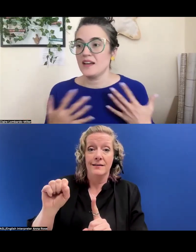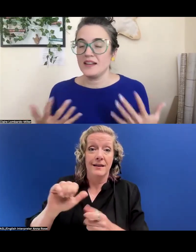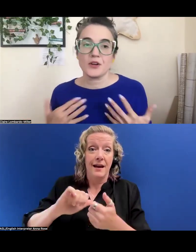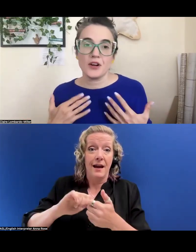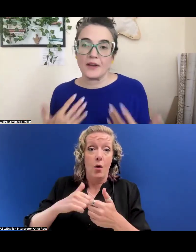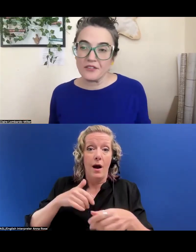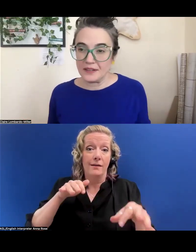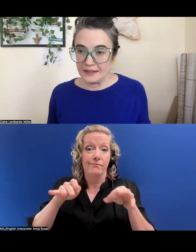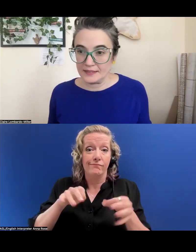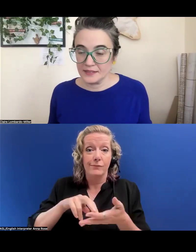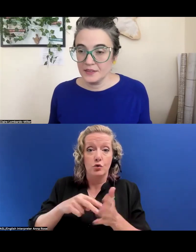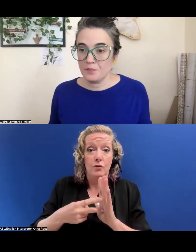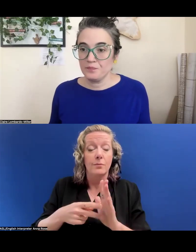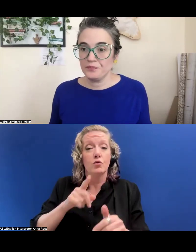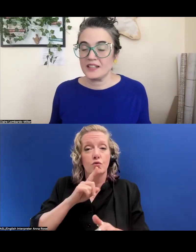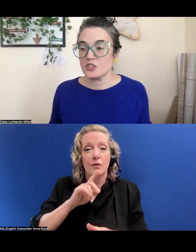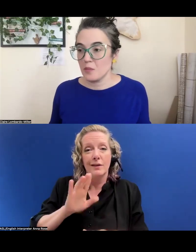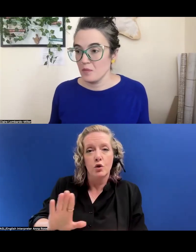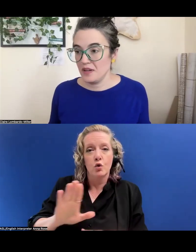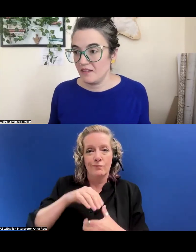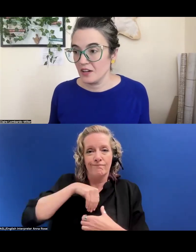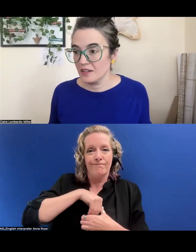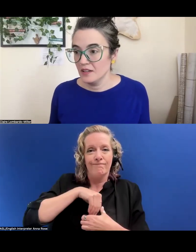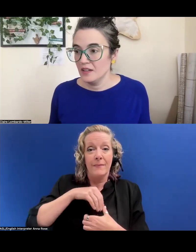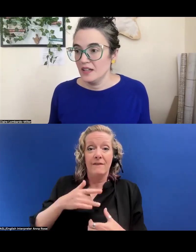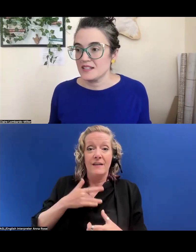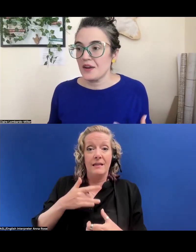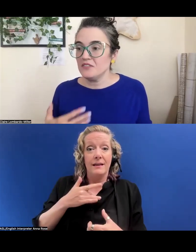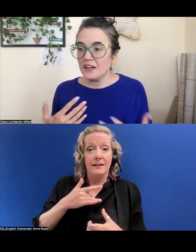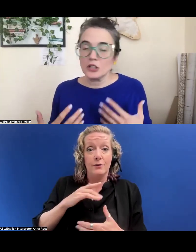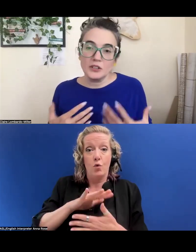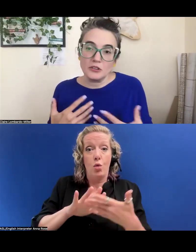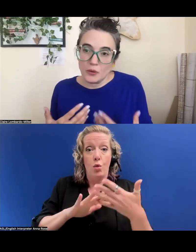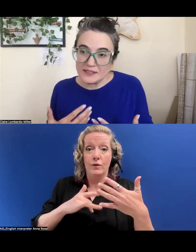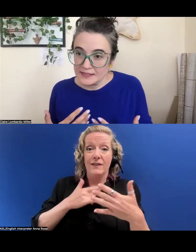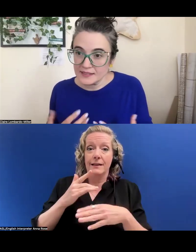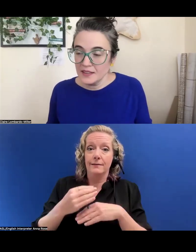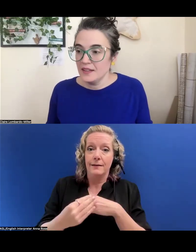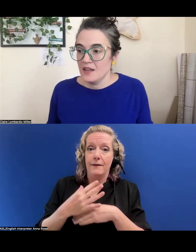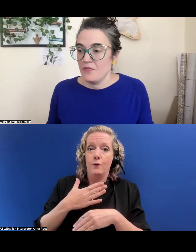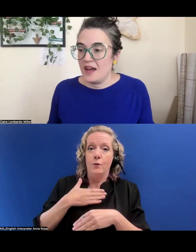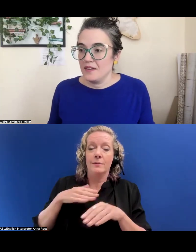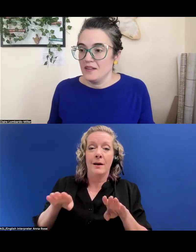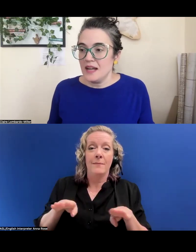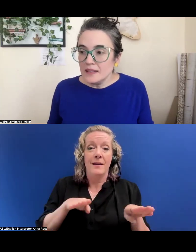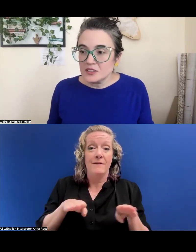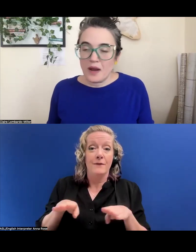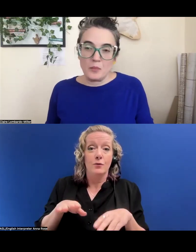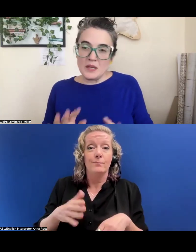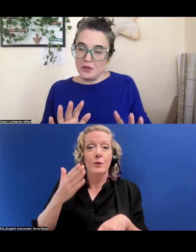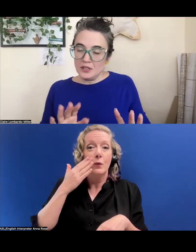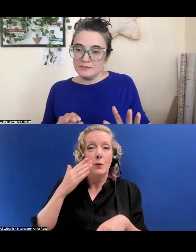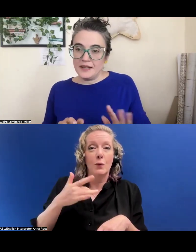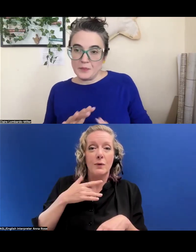up is that it's our inner feelings that shape our behavior. It's kind of like our little voices that tell us